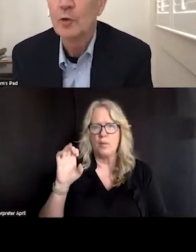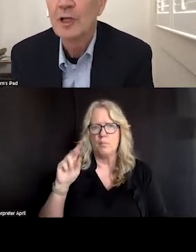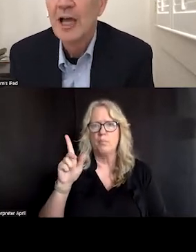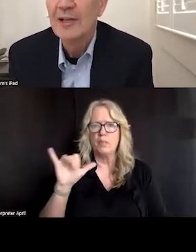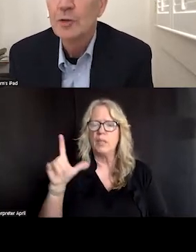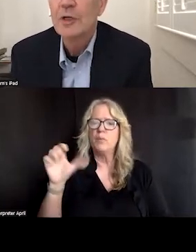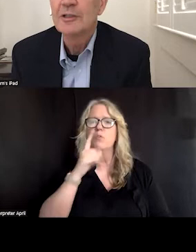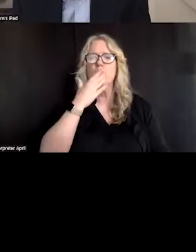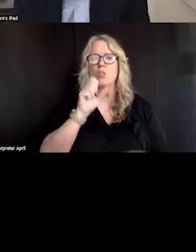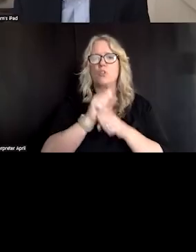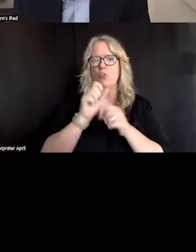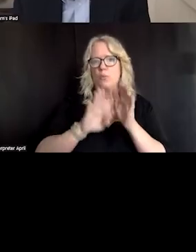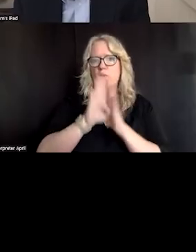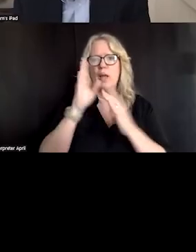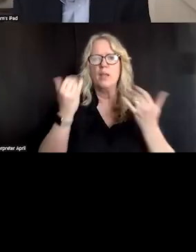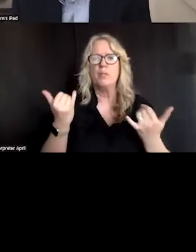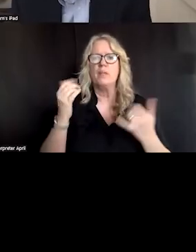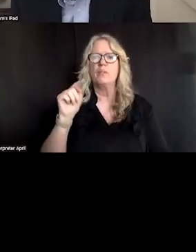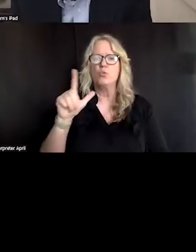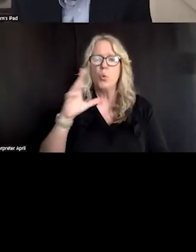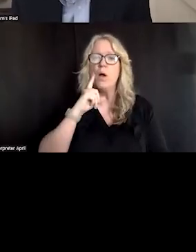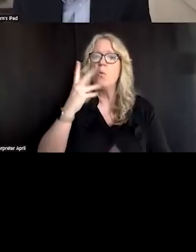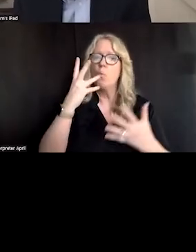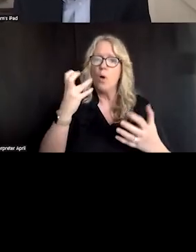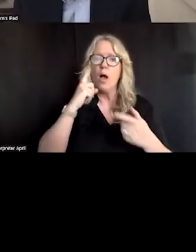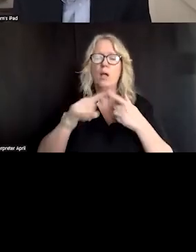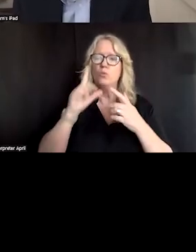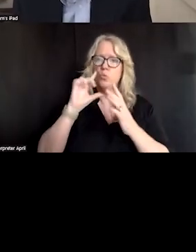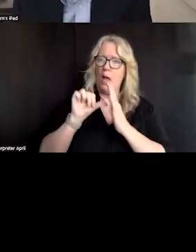this tool. I do want to emphasize this is a tool.